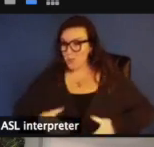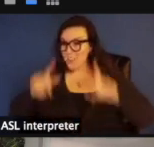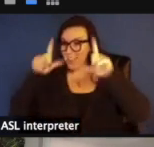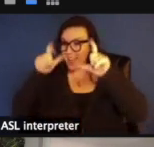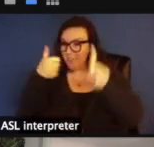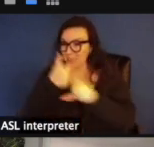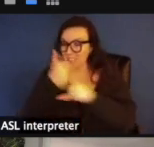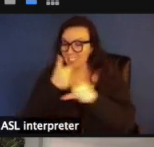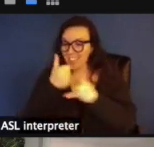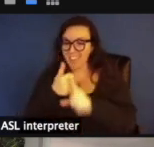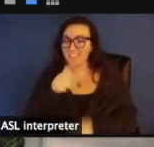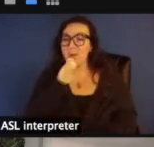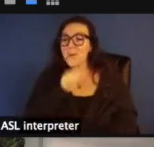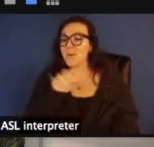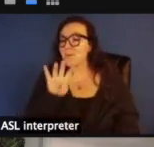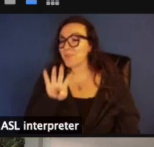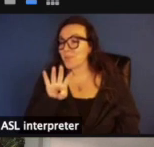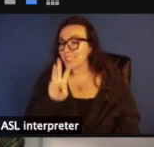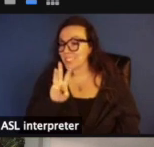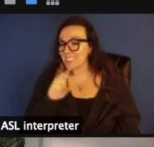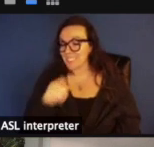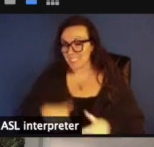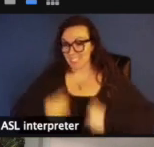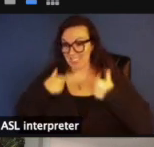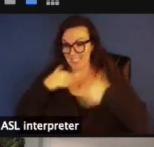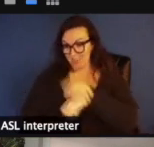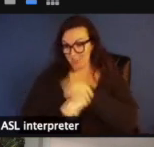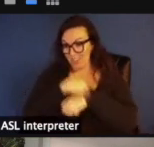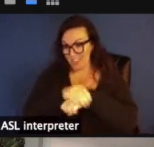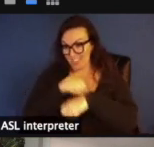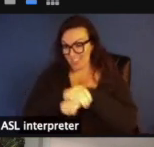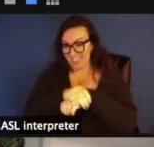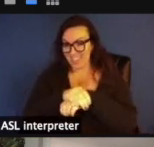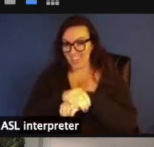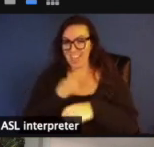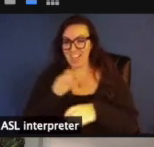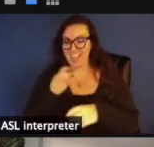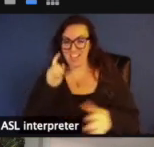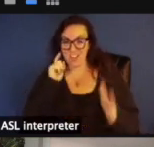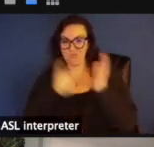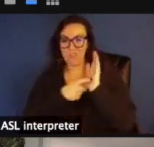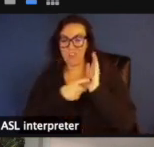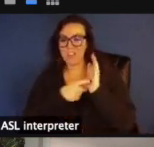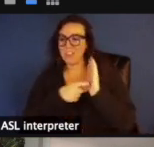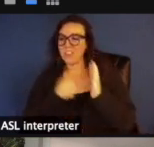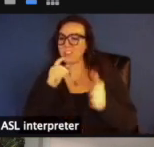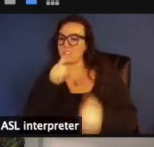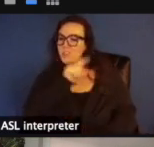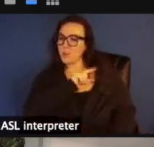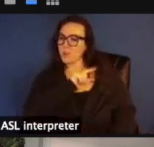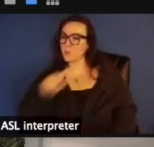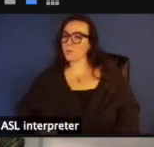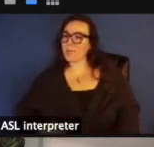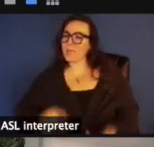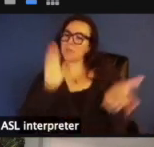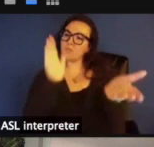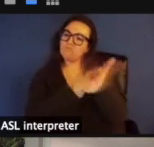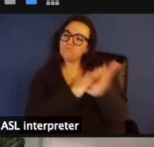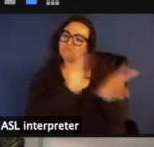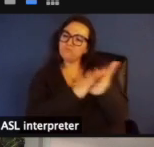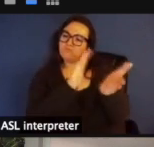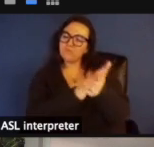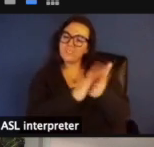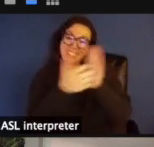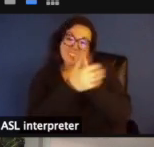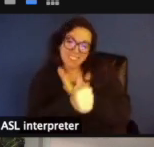He's 46 years old, and he lives in Britain. And he was recognized by the Queen for his talent and his achievements. So he's